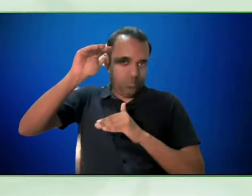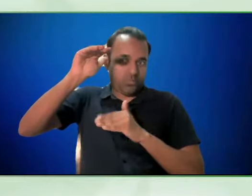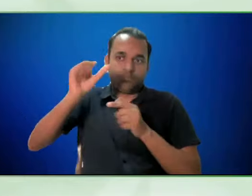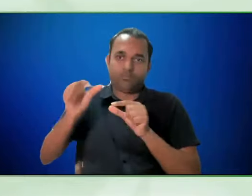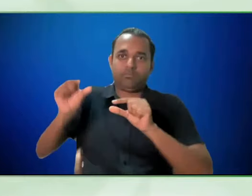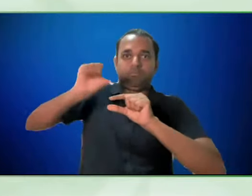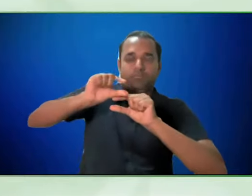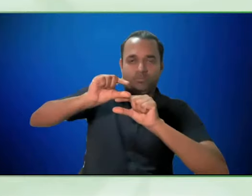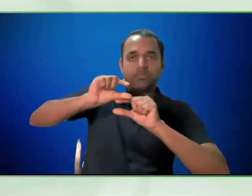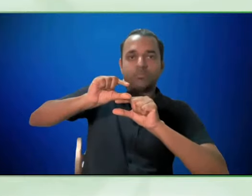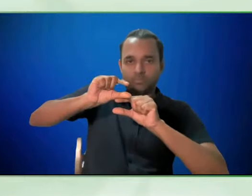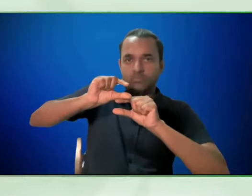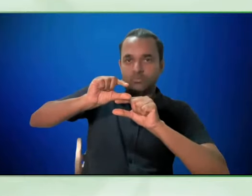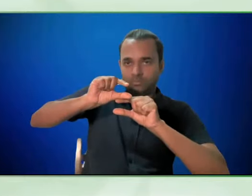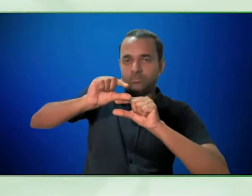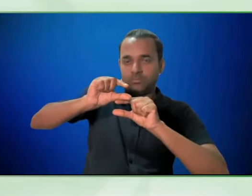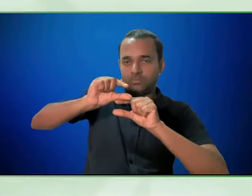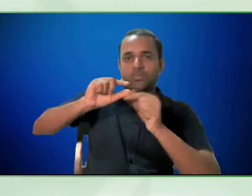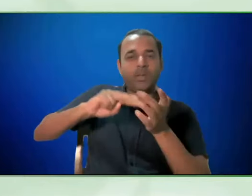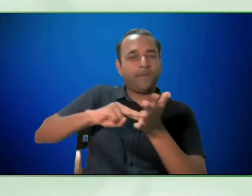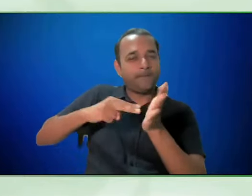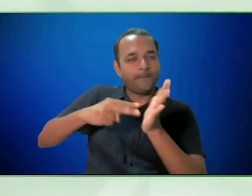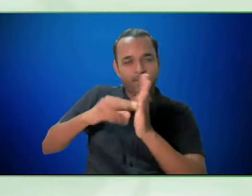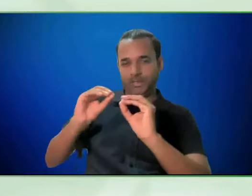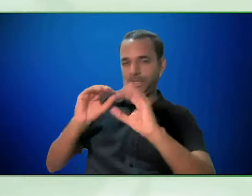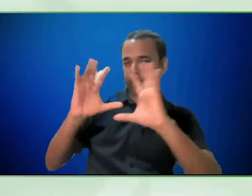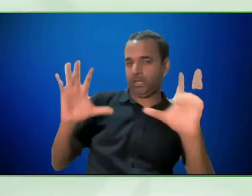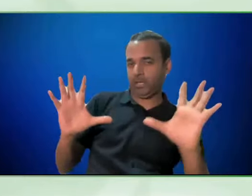not so much prepared to pay more